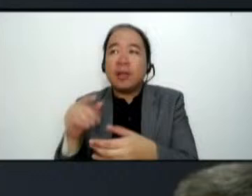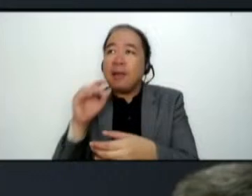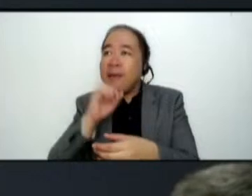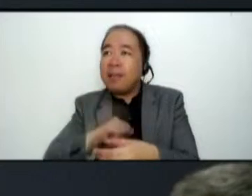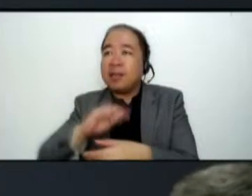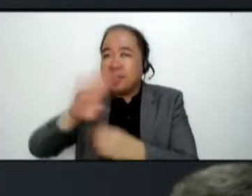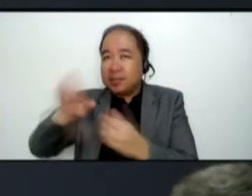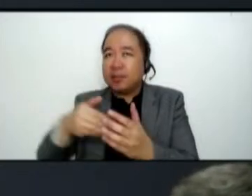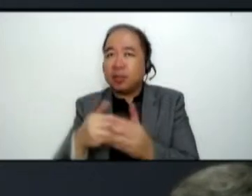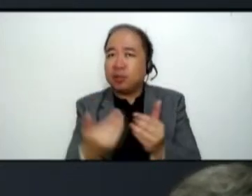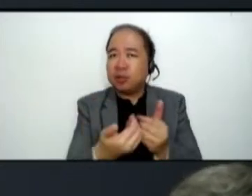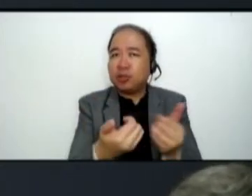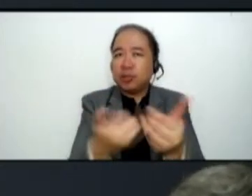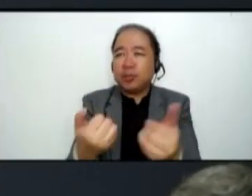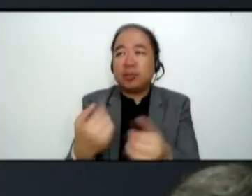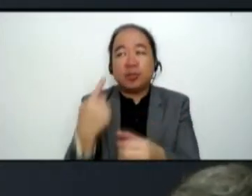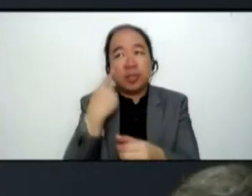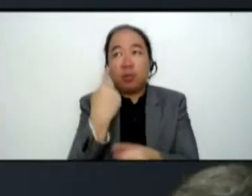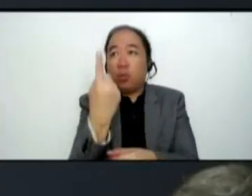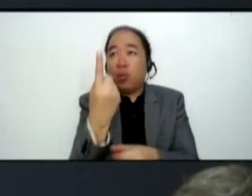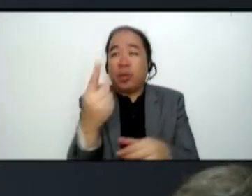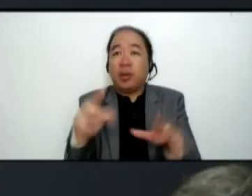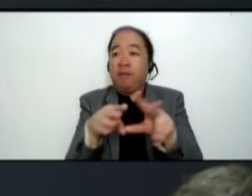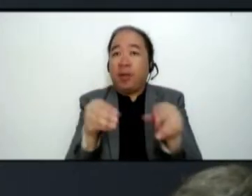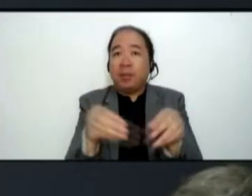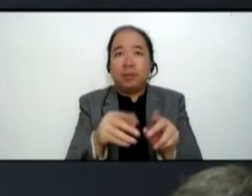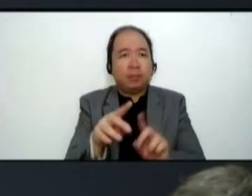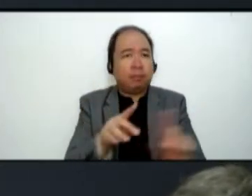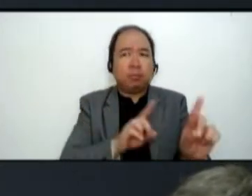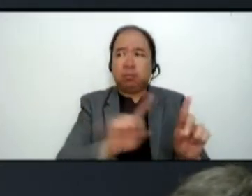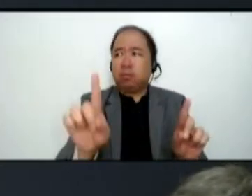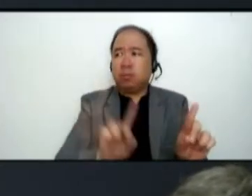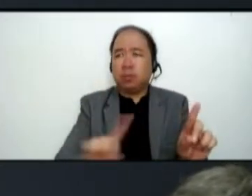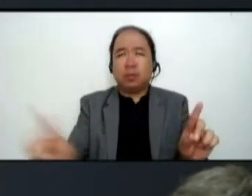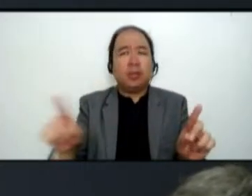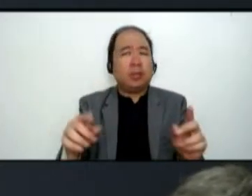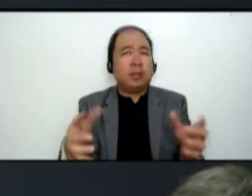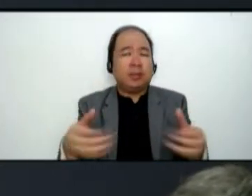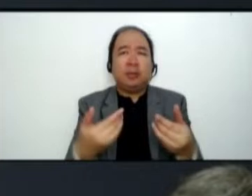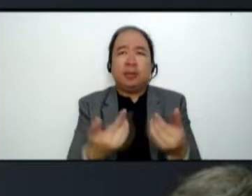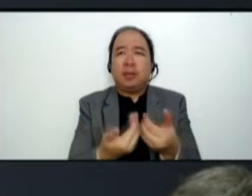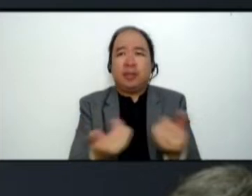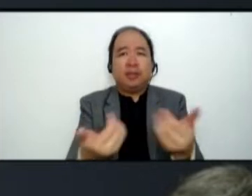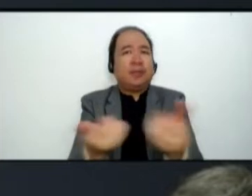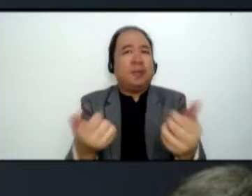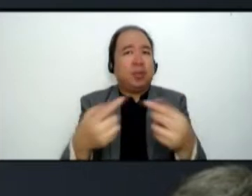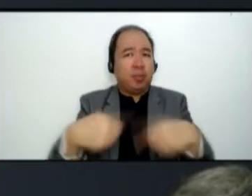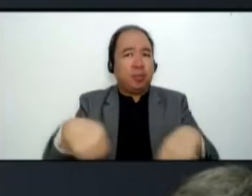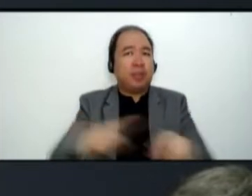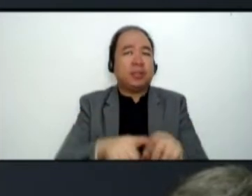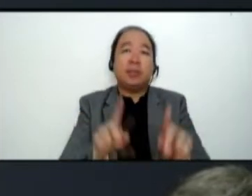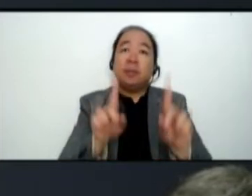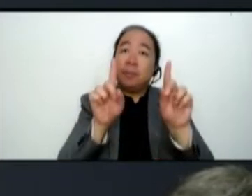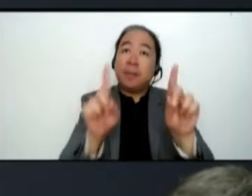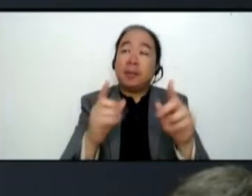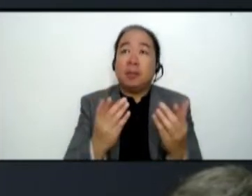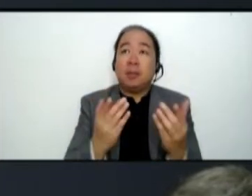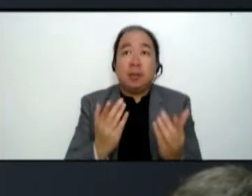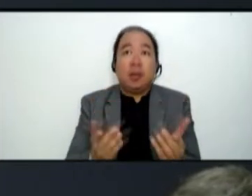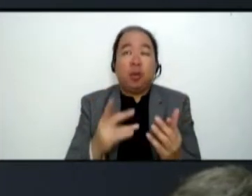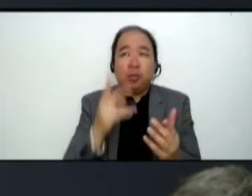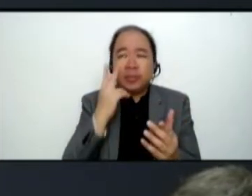if you belong to one family, you go to 3 different places. And now we are very